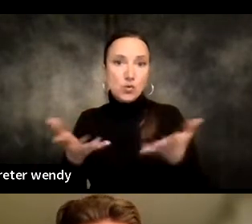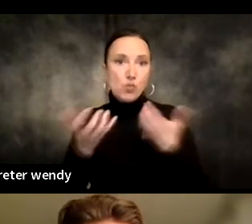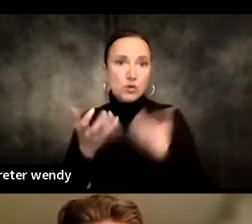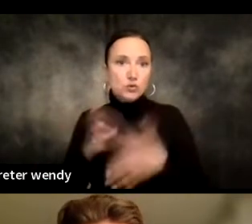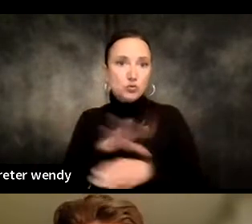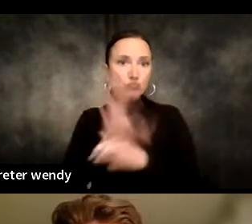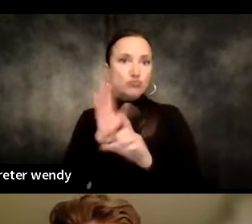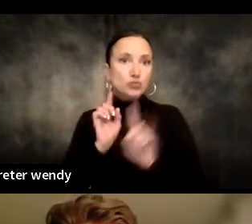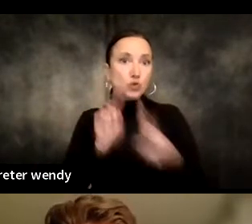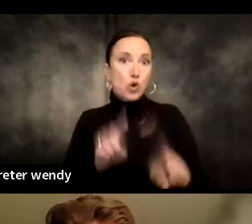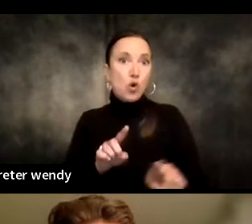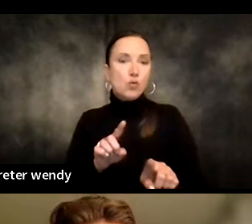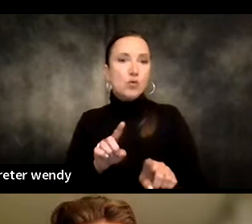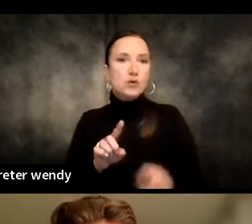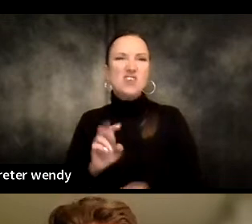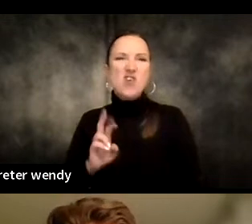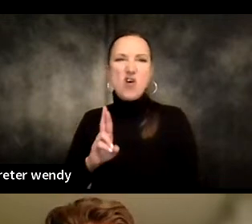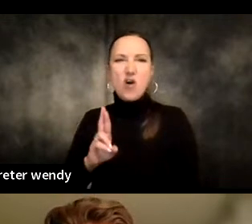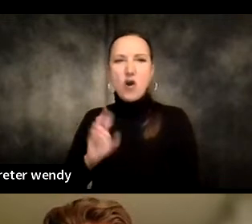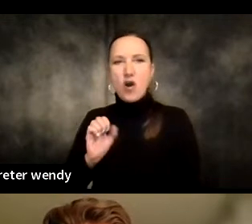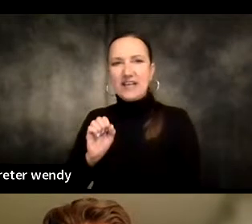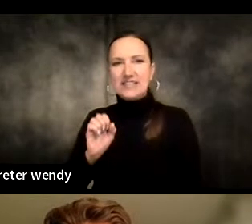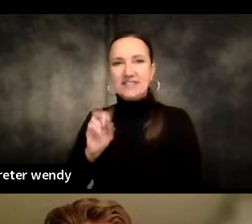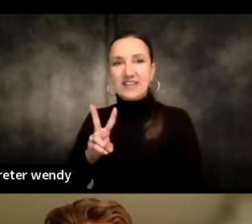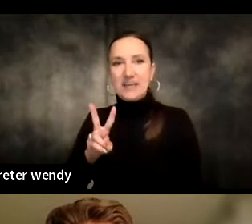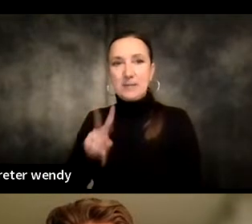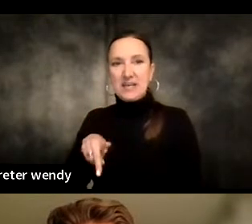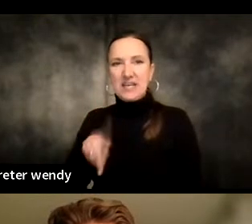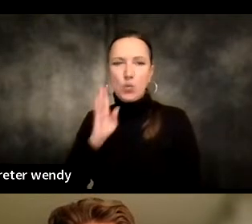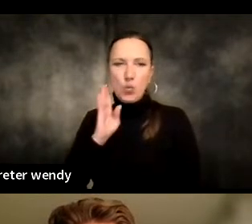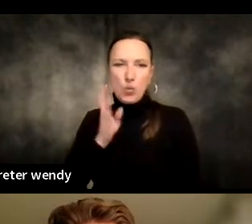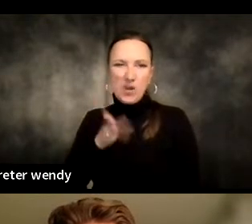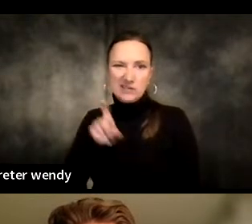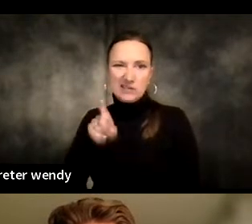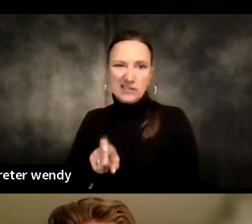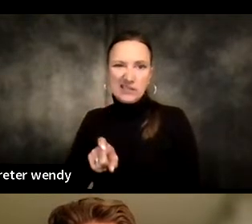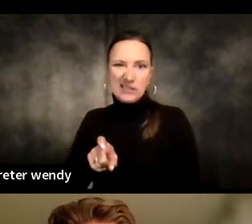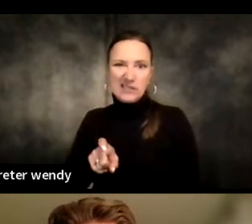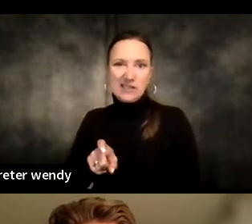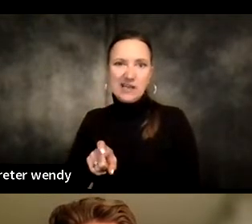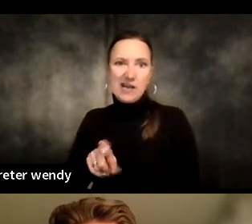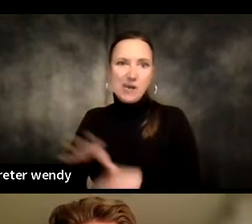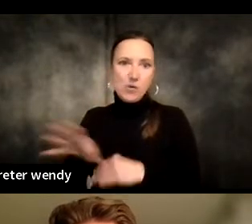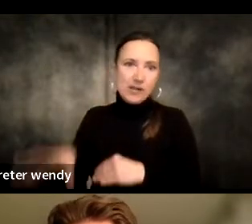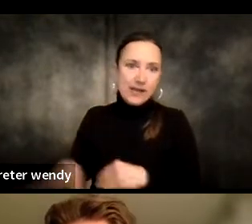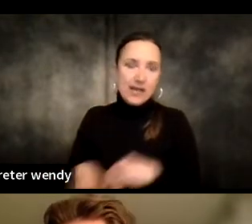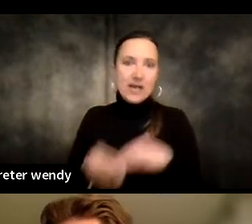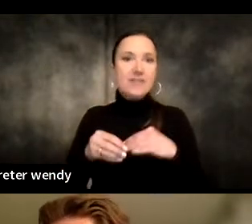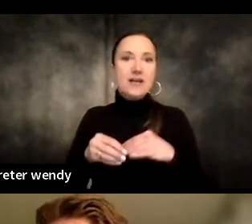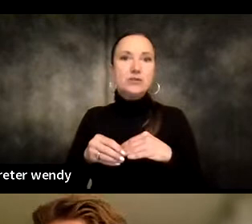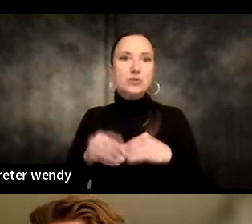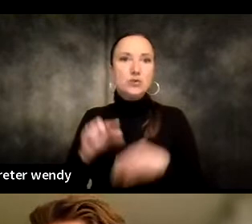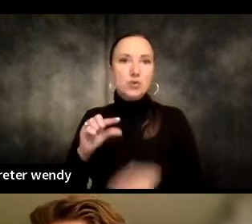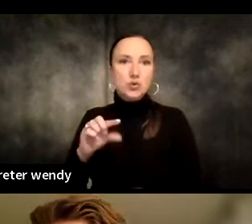join. You'll have to RSVP. So I can drop that now into